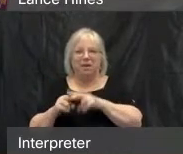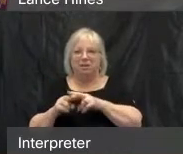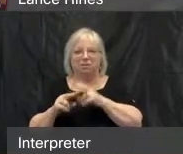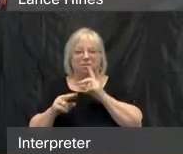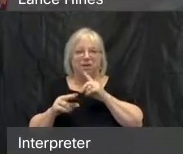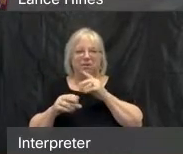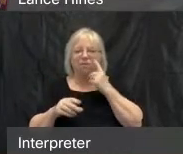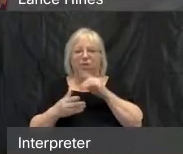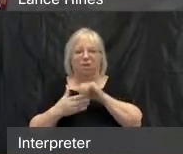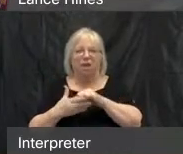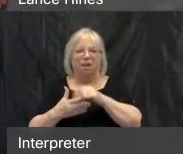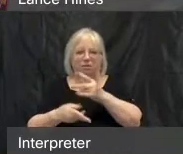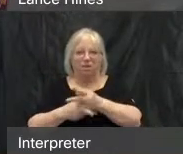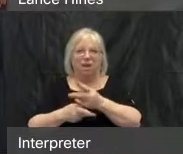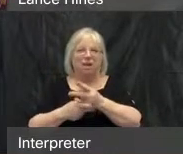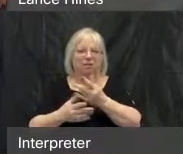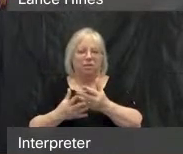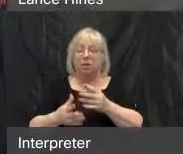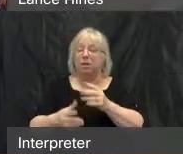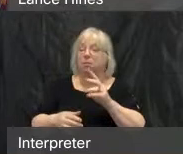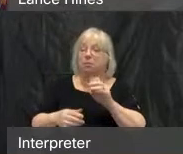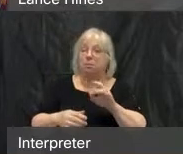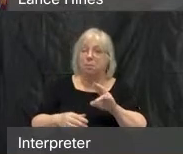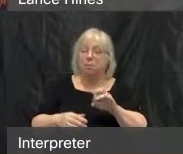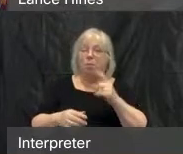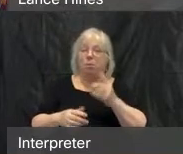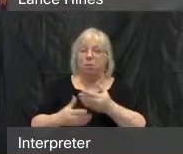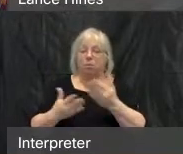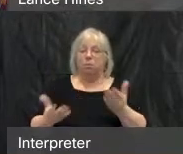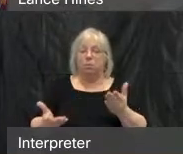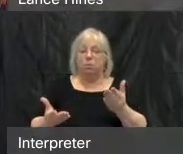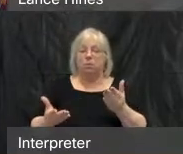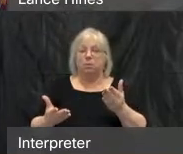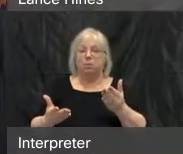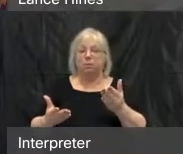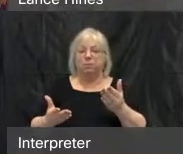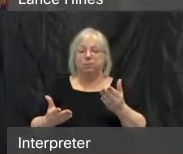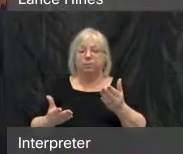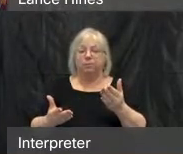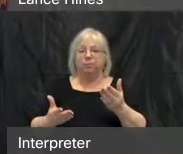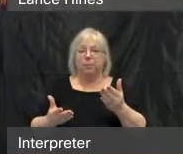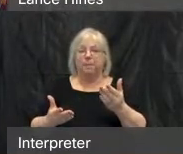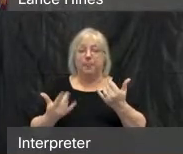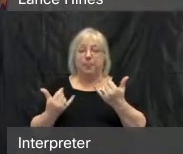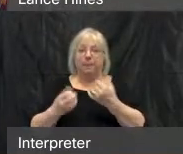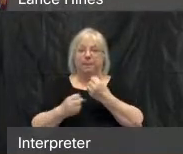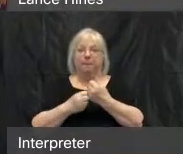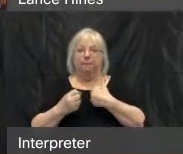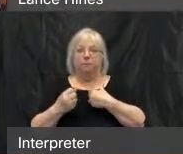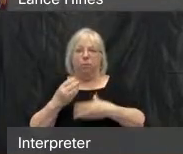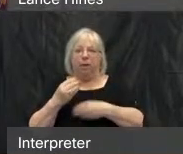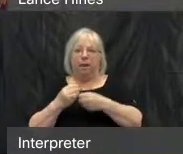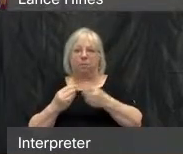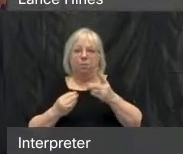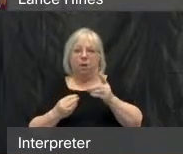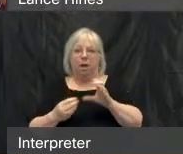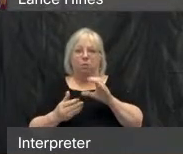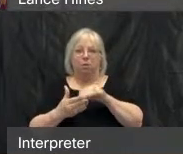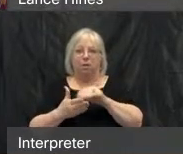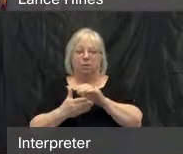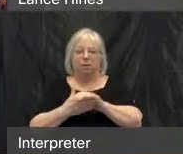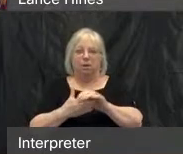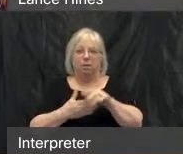in those items to take care of it. One of the things this year, we added about $100,000